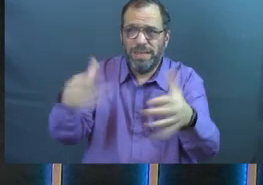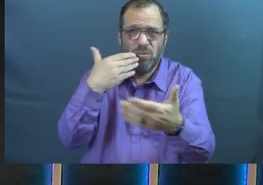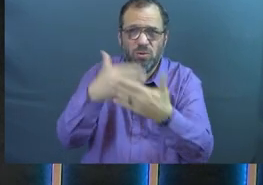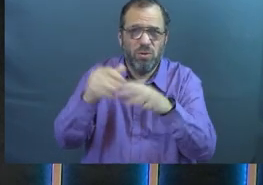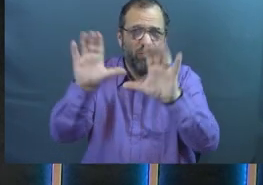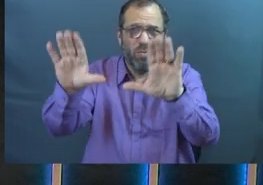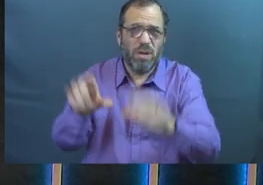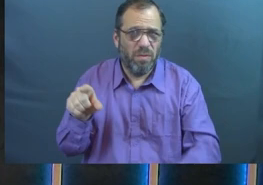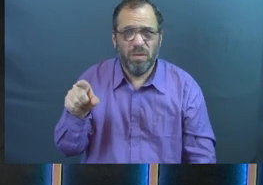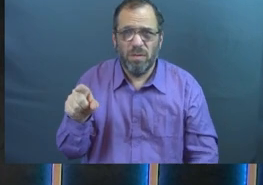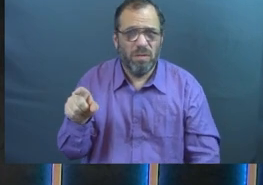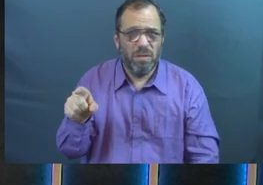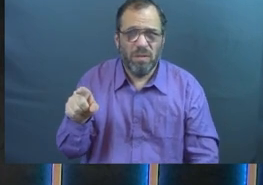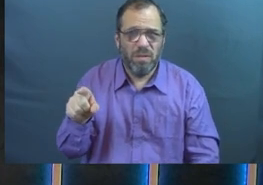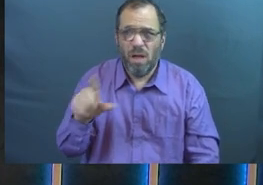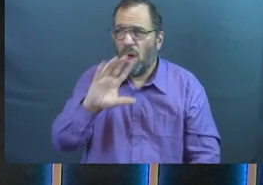great.